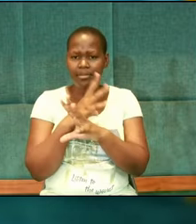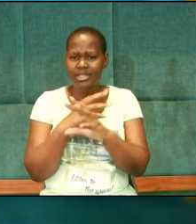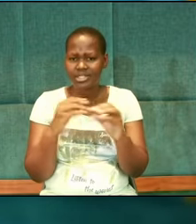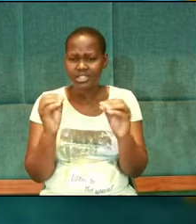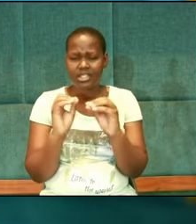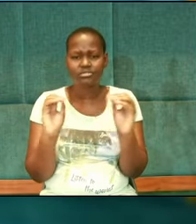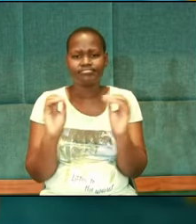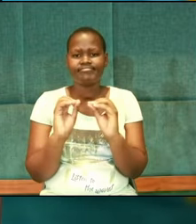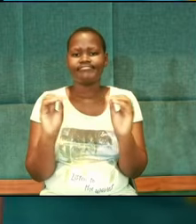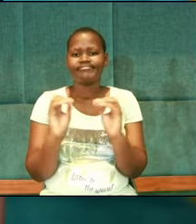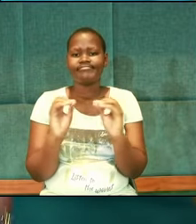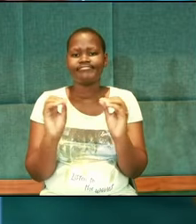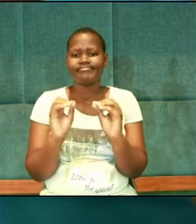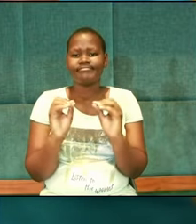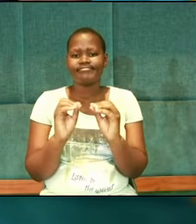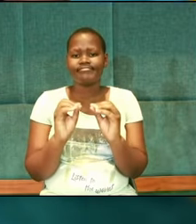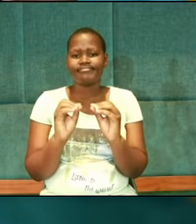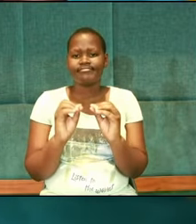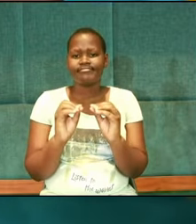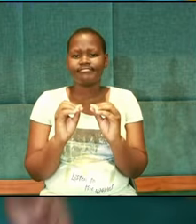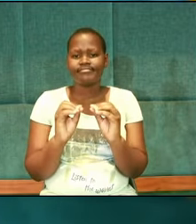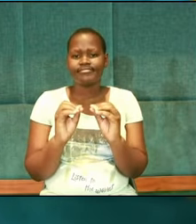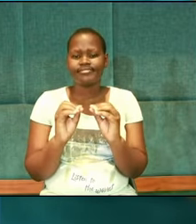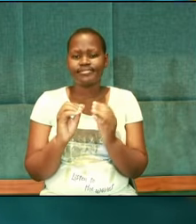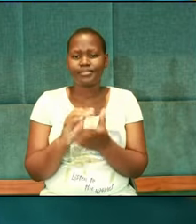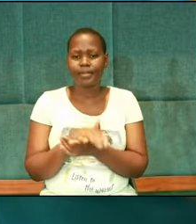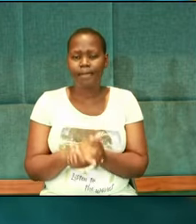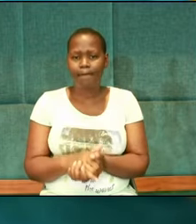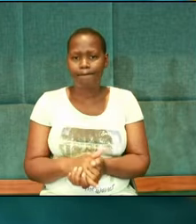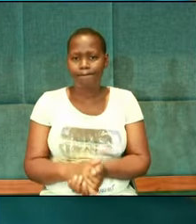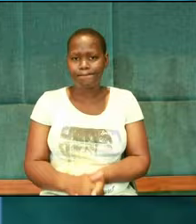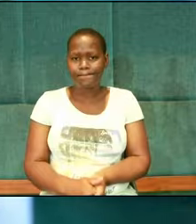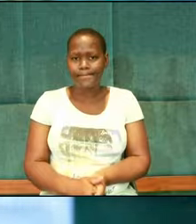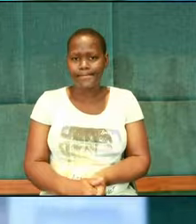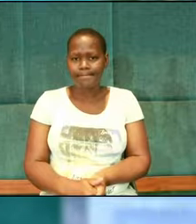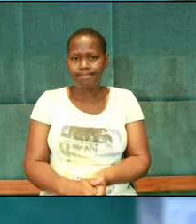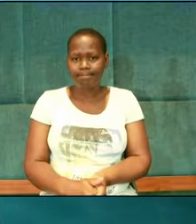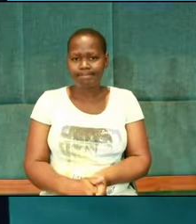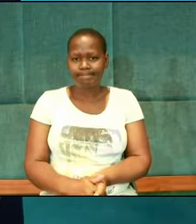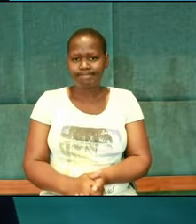I thought I'll hear an amen. If you like, come and beat me.